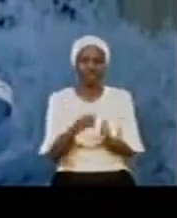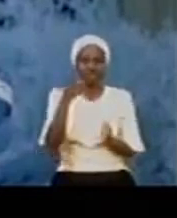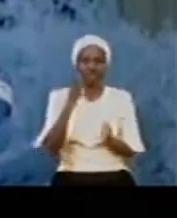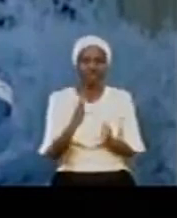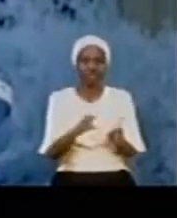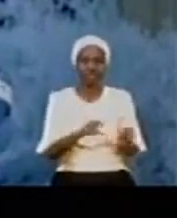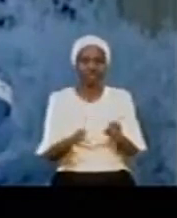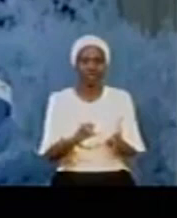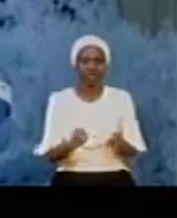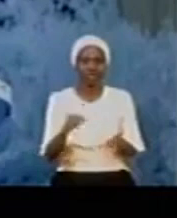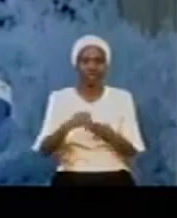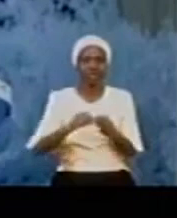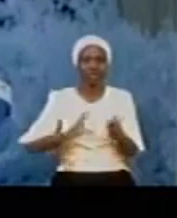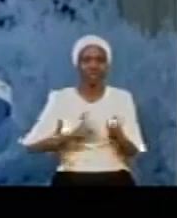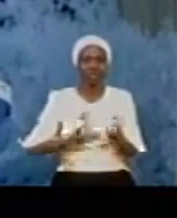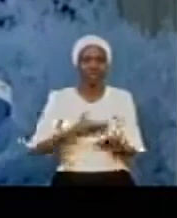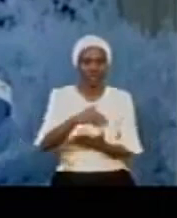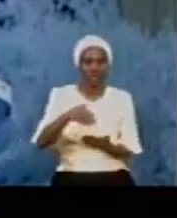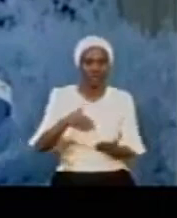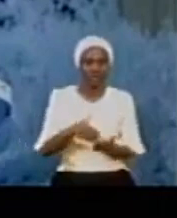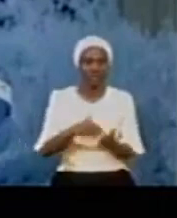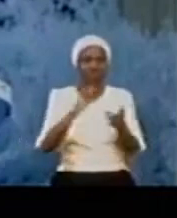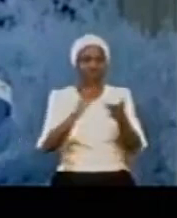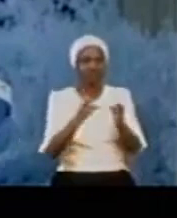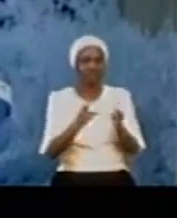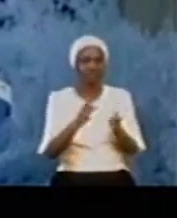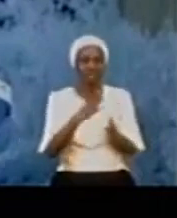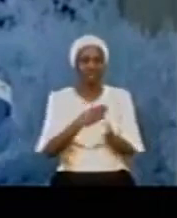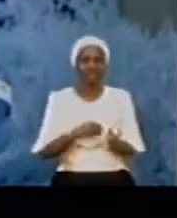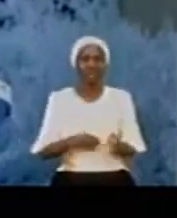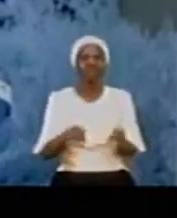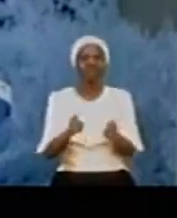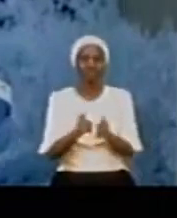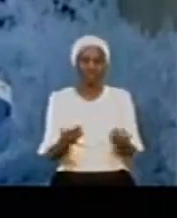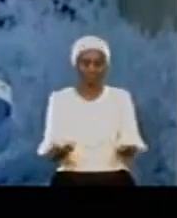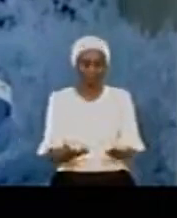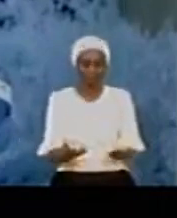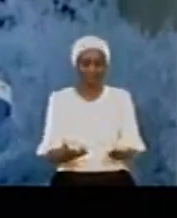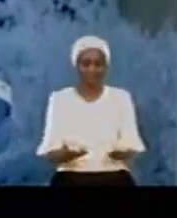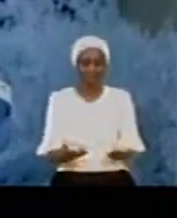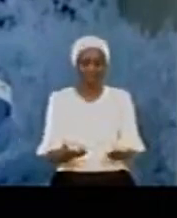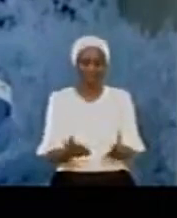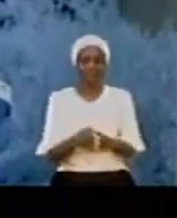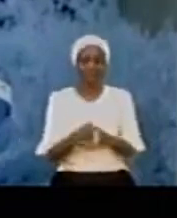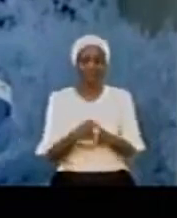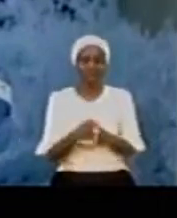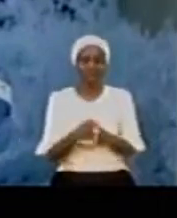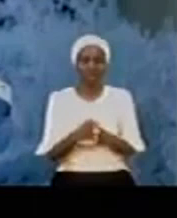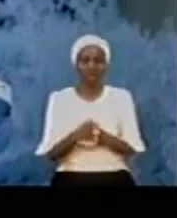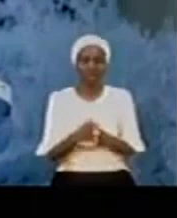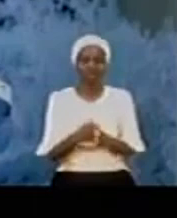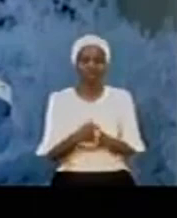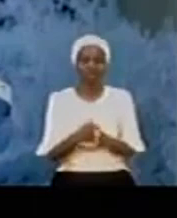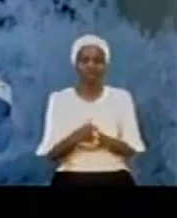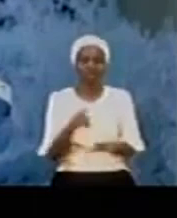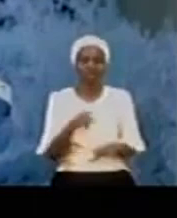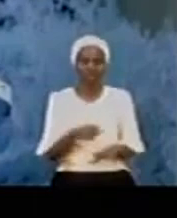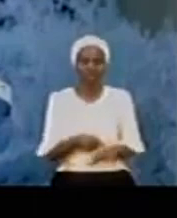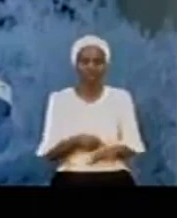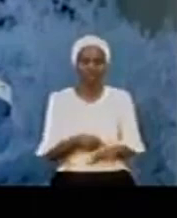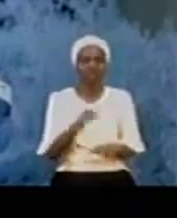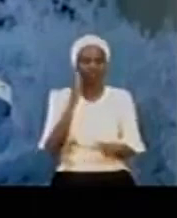in this afar location. Time will fail us, but we just listen to